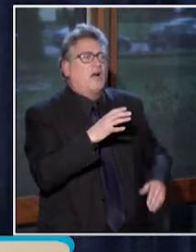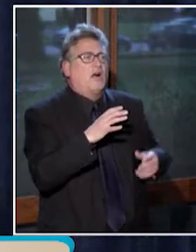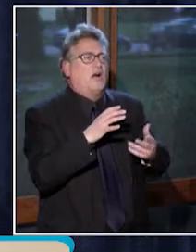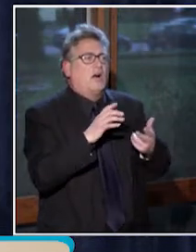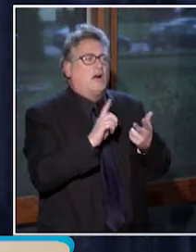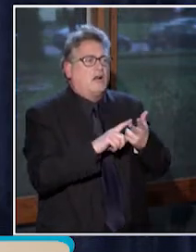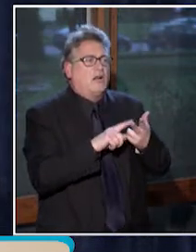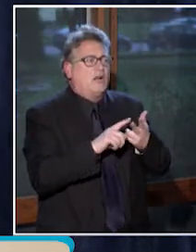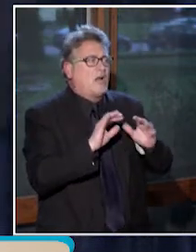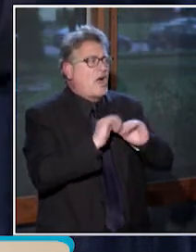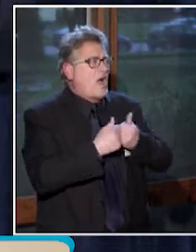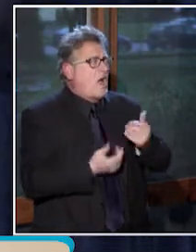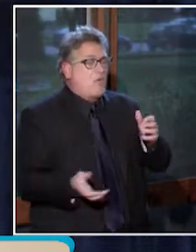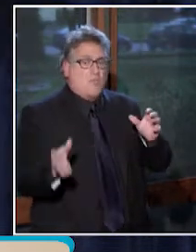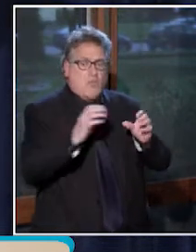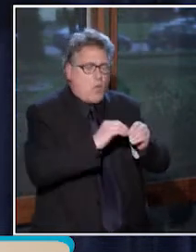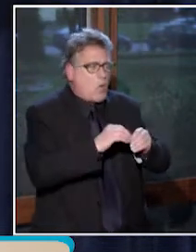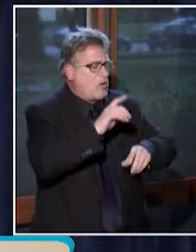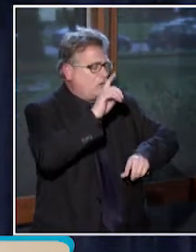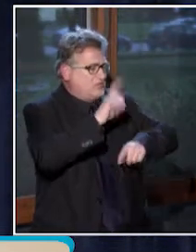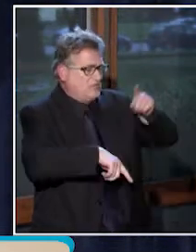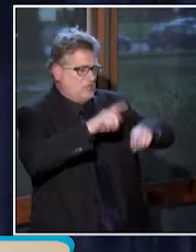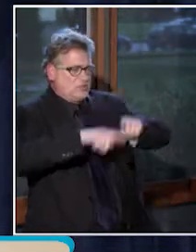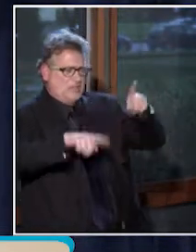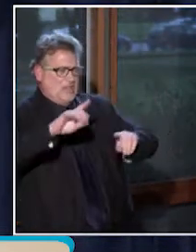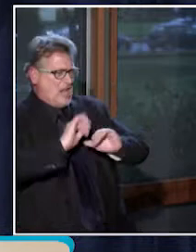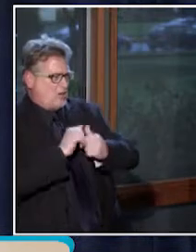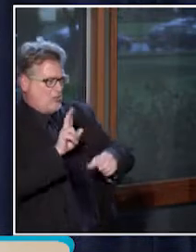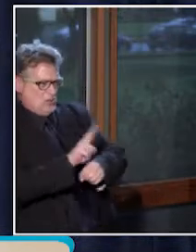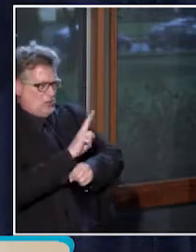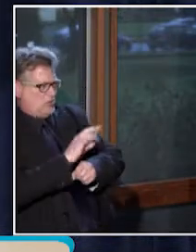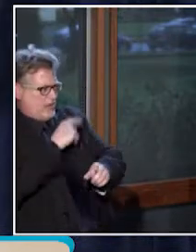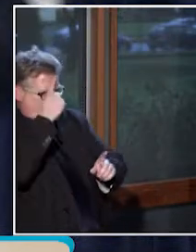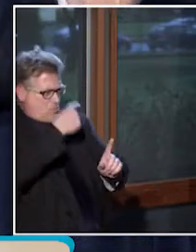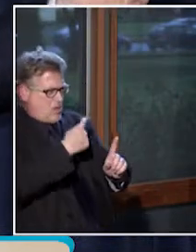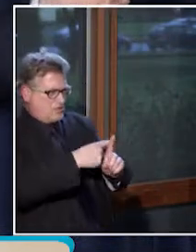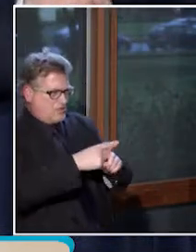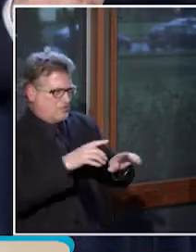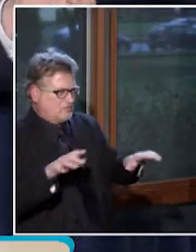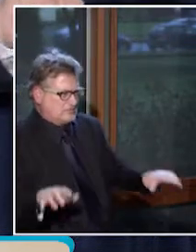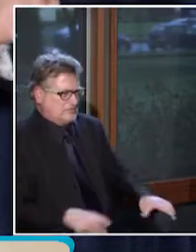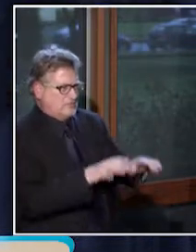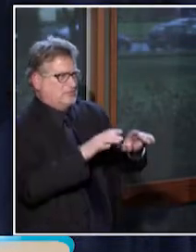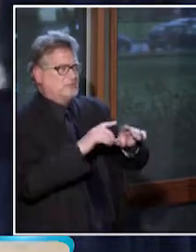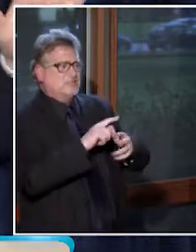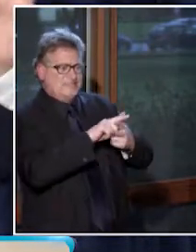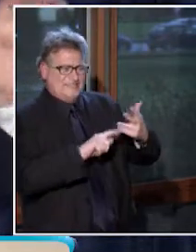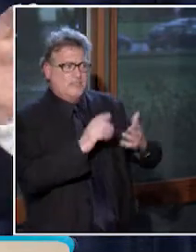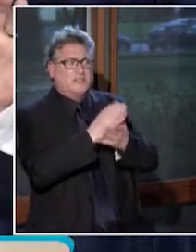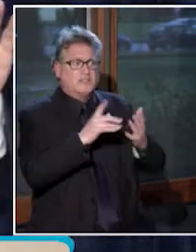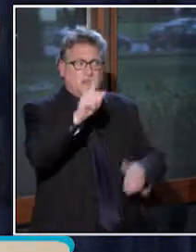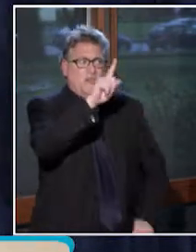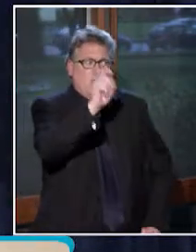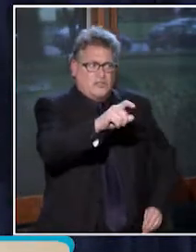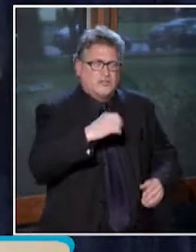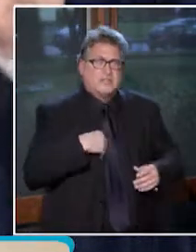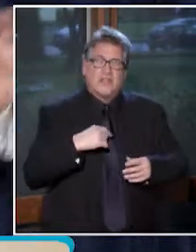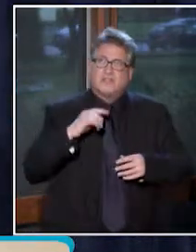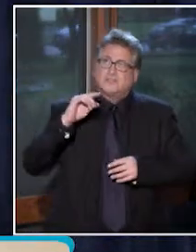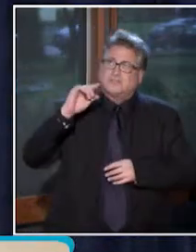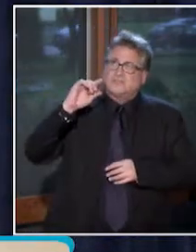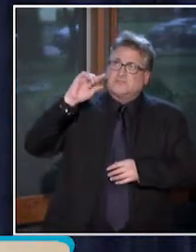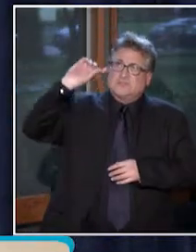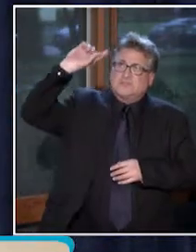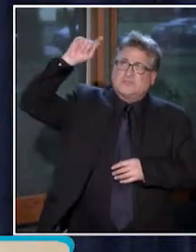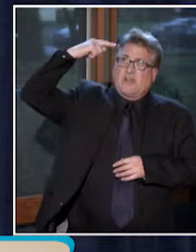of increasing diversity? Those are key questions, seminal questions, which will drive the role of government today and